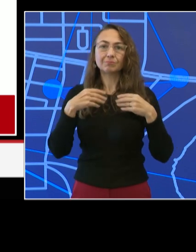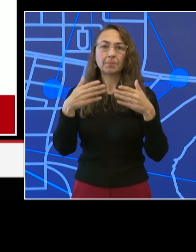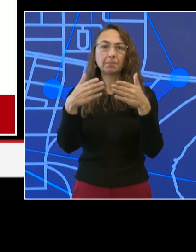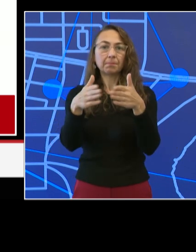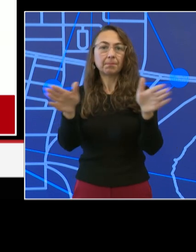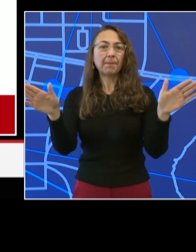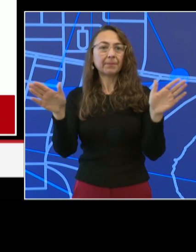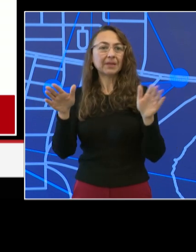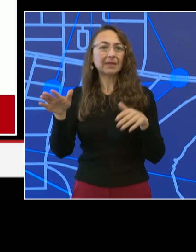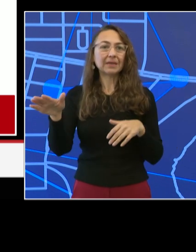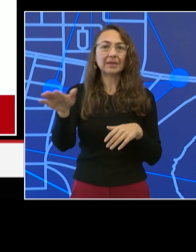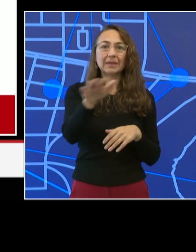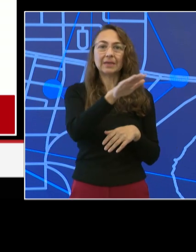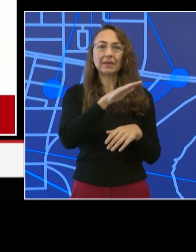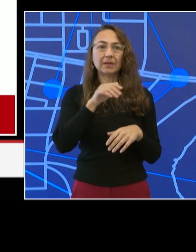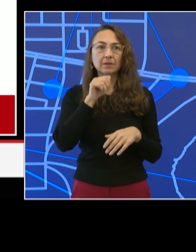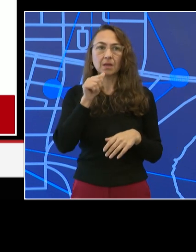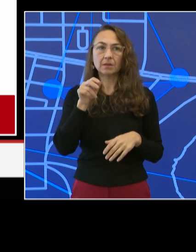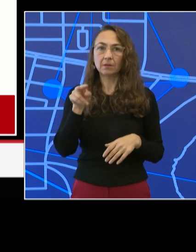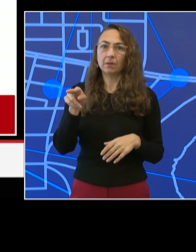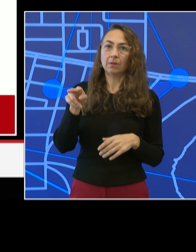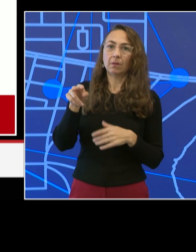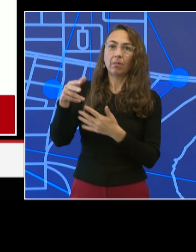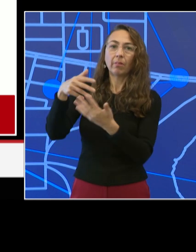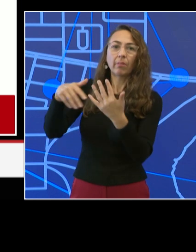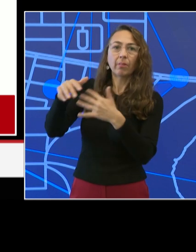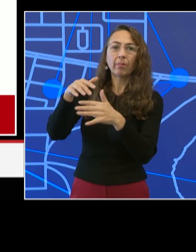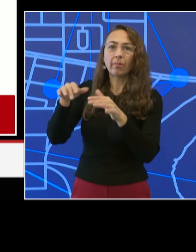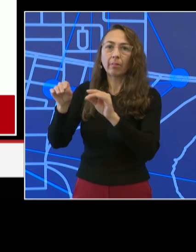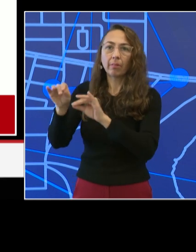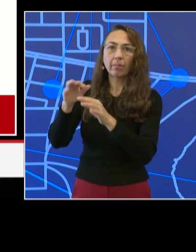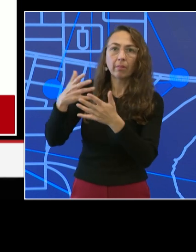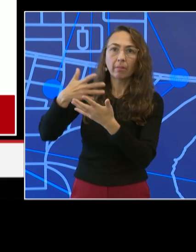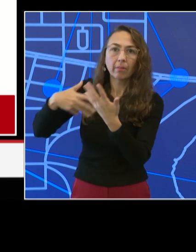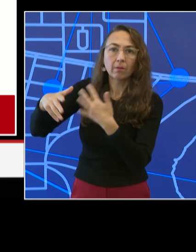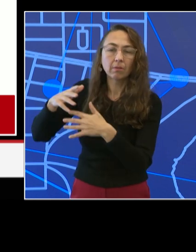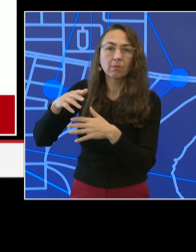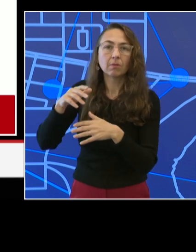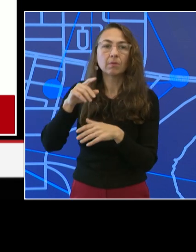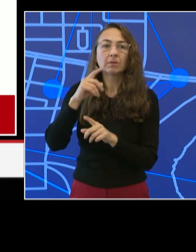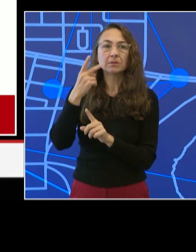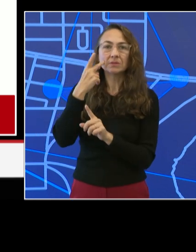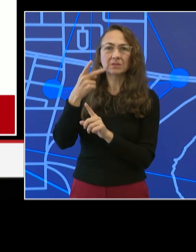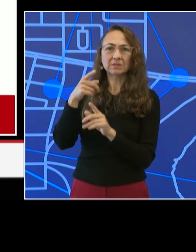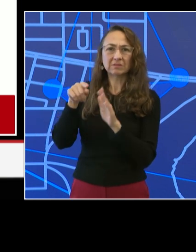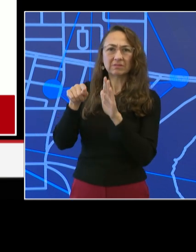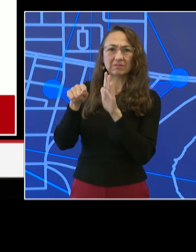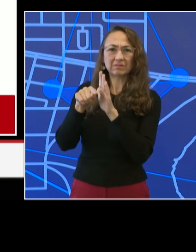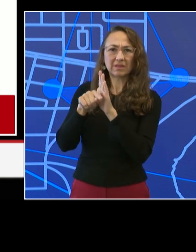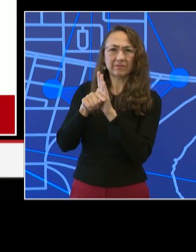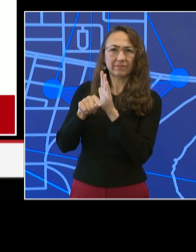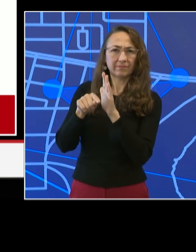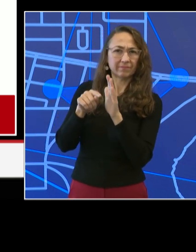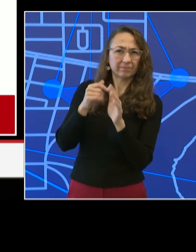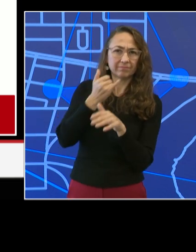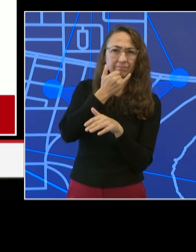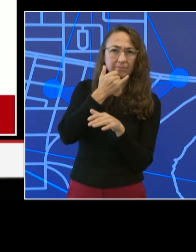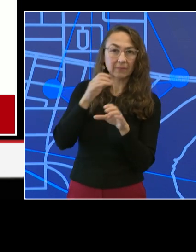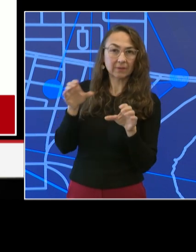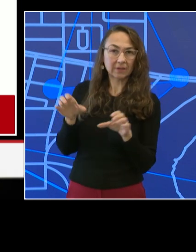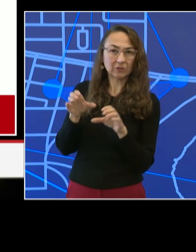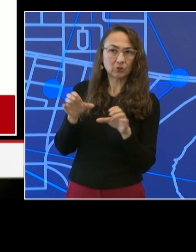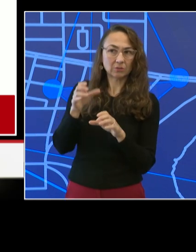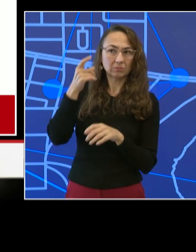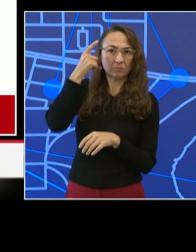for offenses, but really about interrupting activity and allowing residents to reclaim public space. And we've really seen